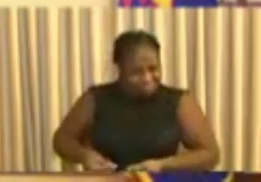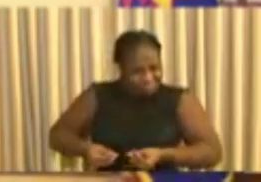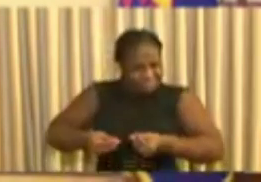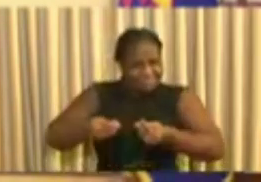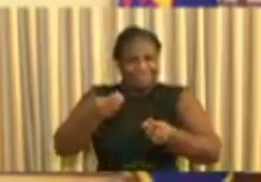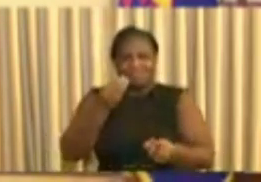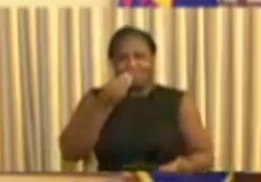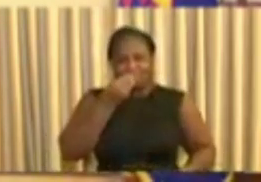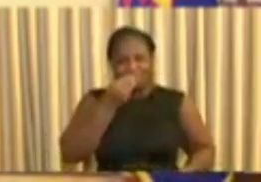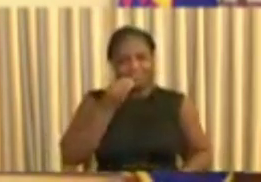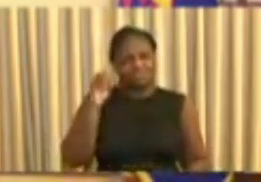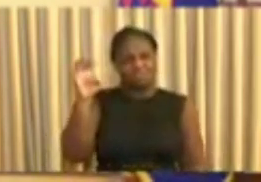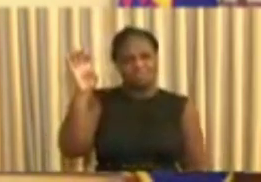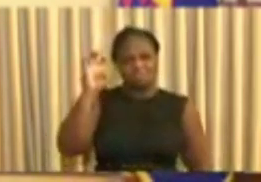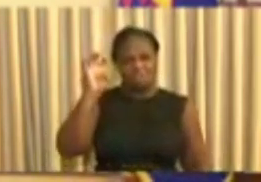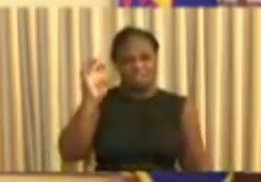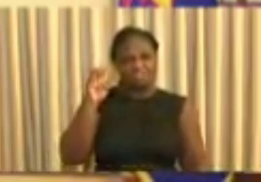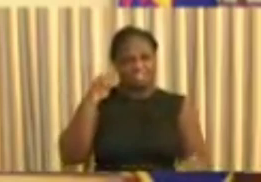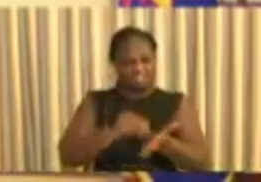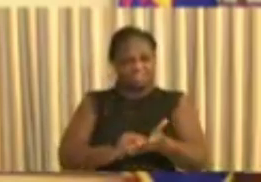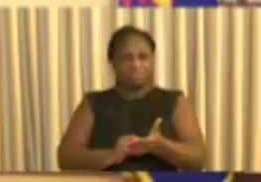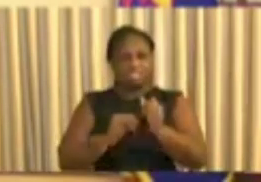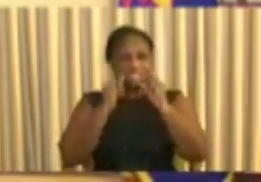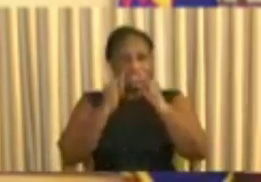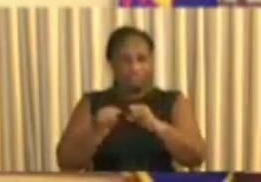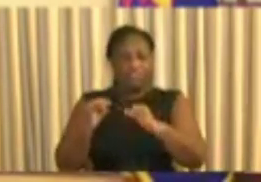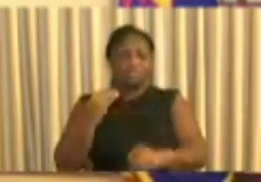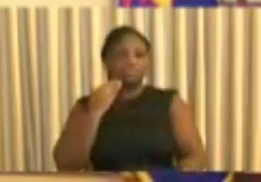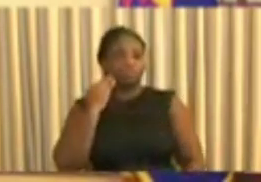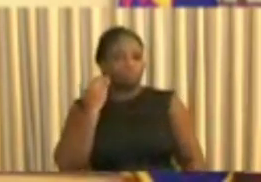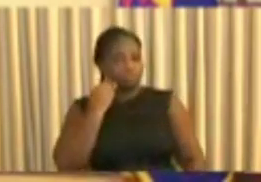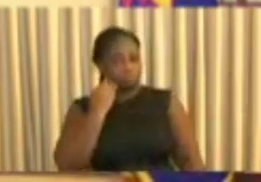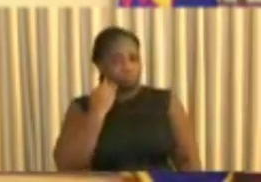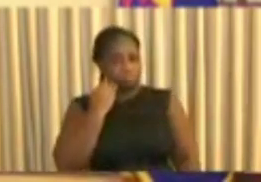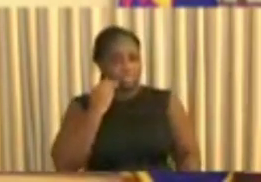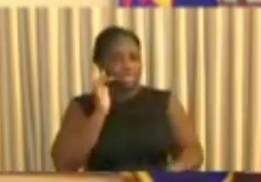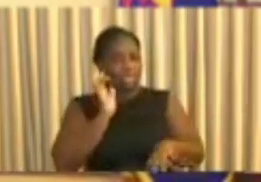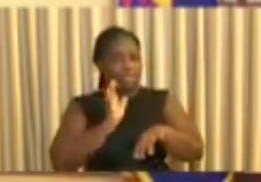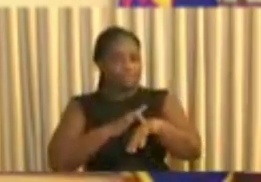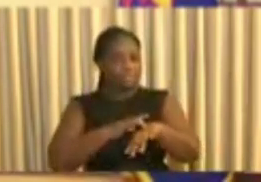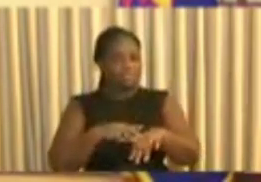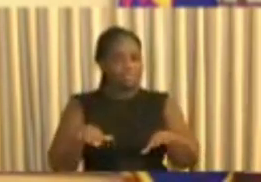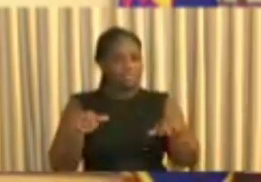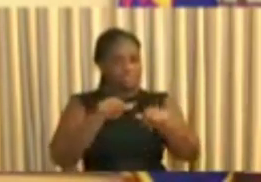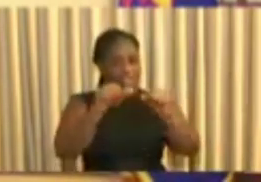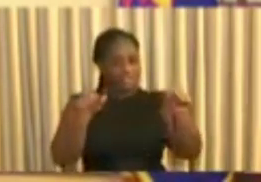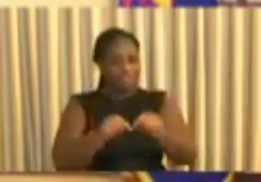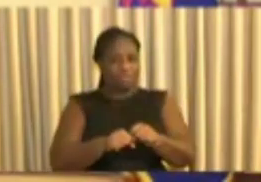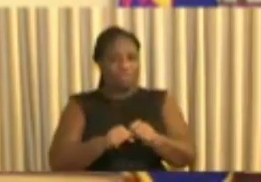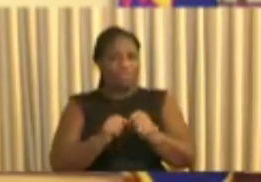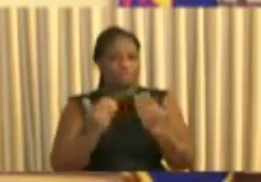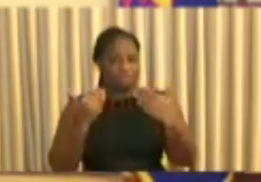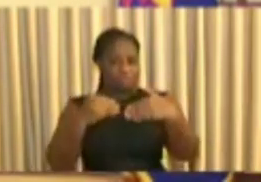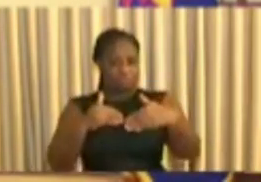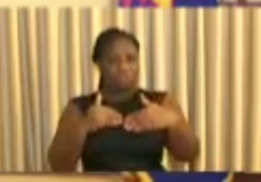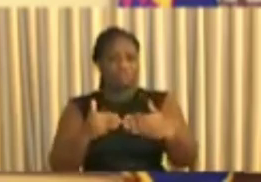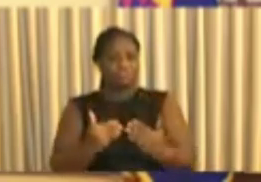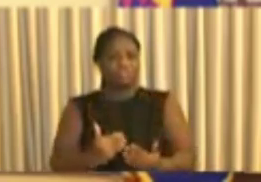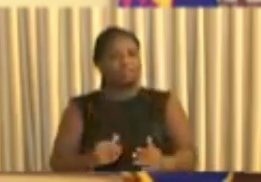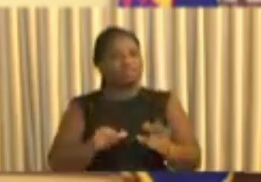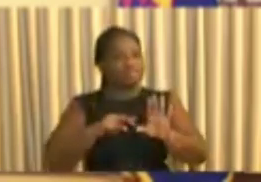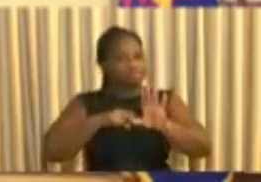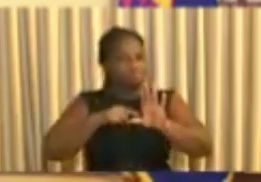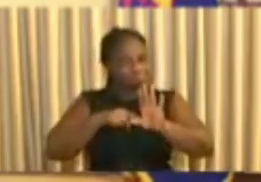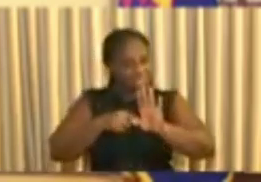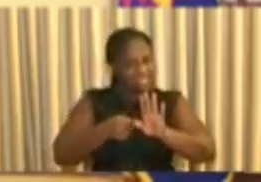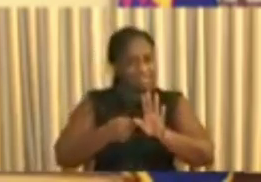food for up to 400,000 individuals and homes in the affected areas of the restrictions. This began